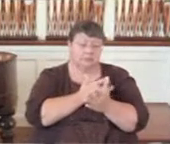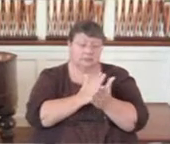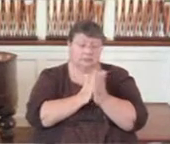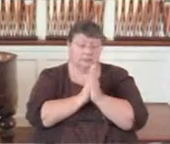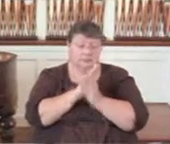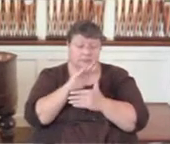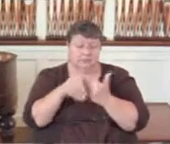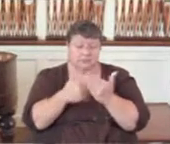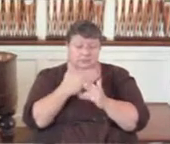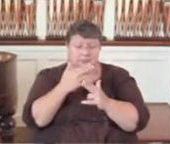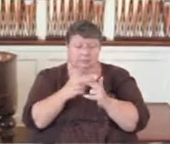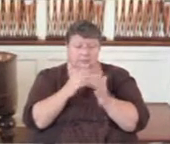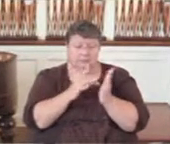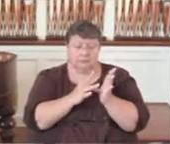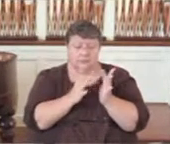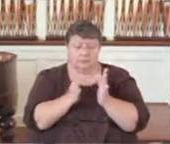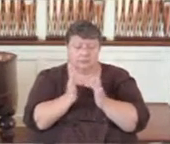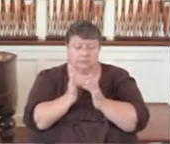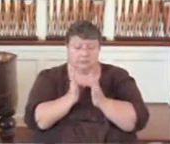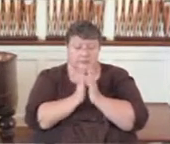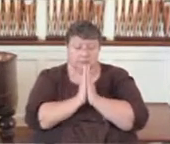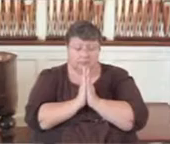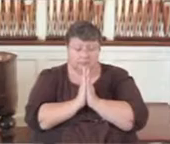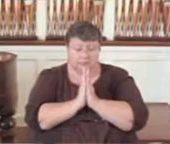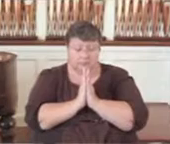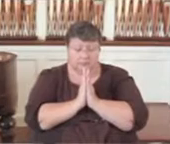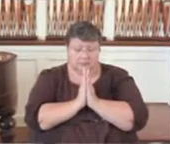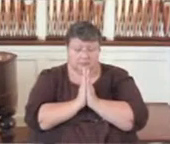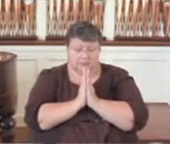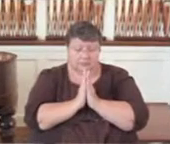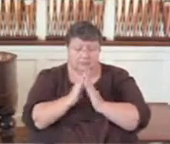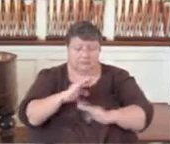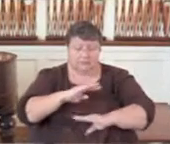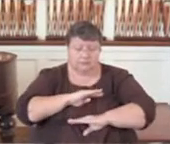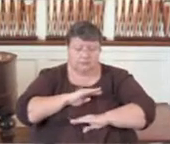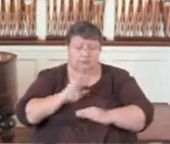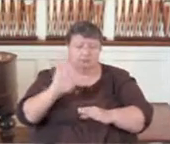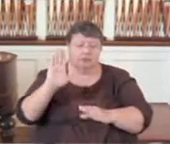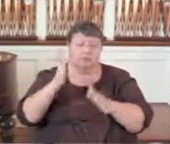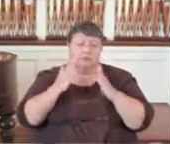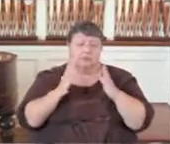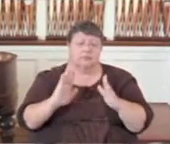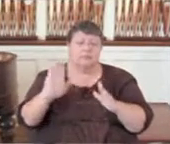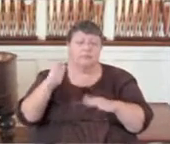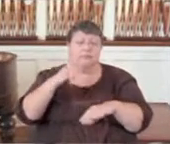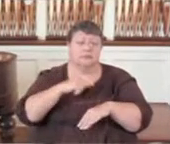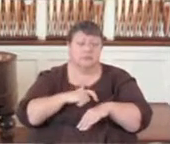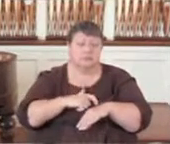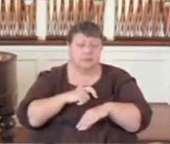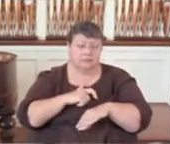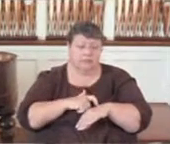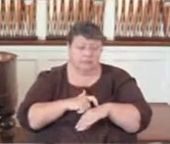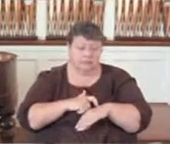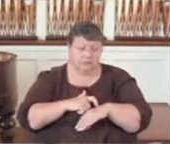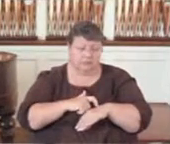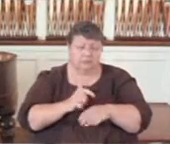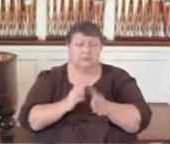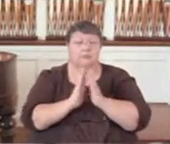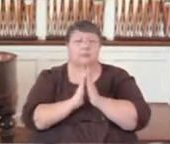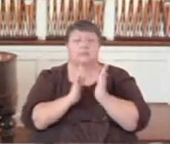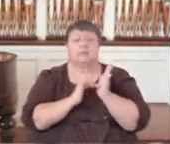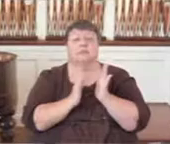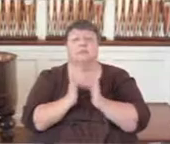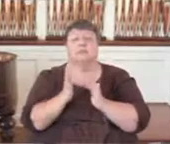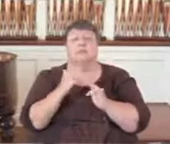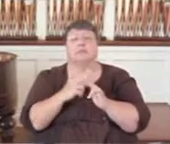all in the name of Jesus, and we ask that you'd fulfill them in your way and in your time. We ask it in